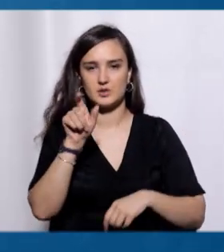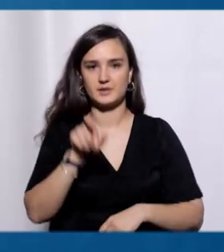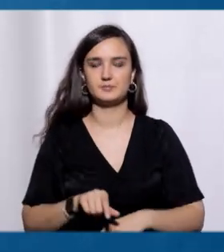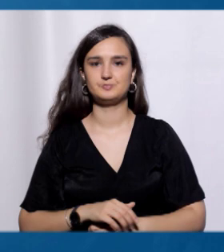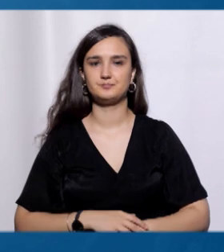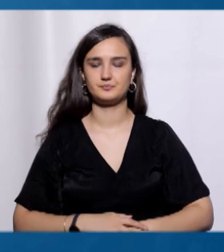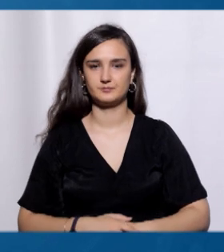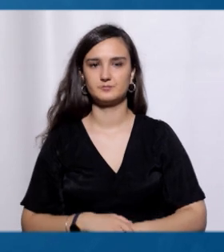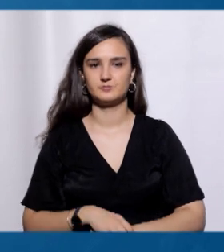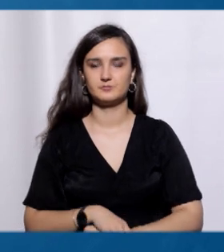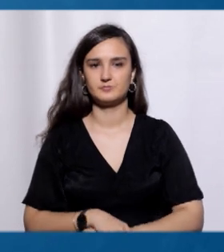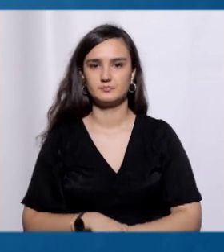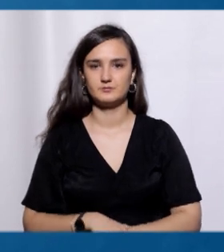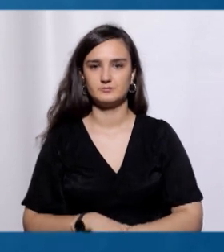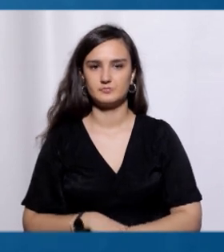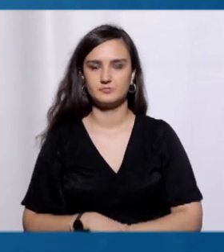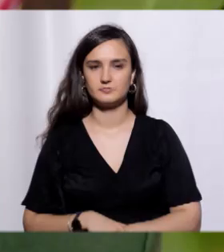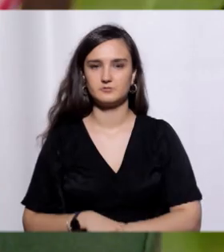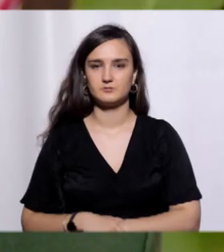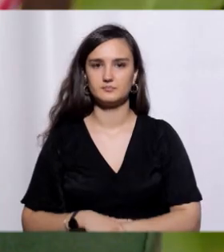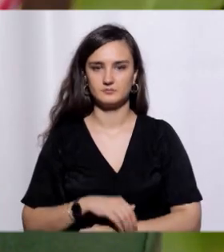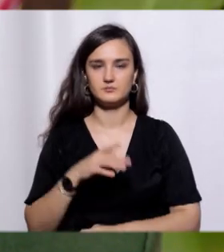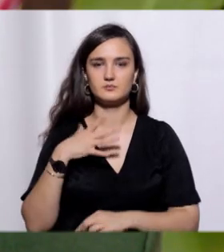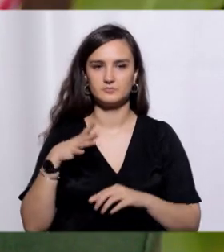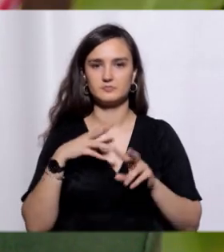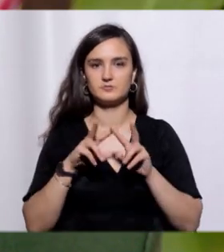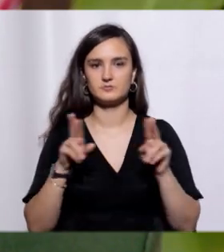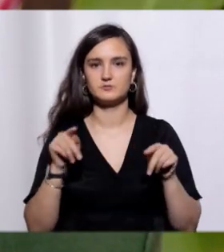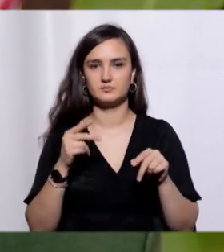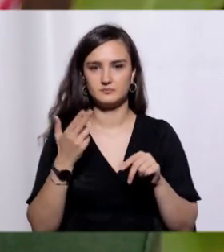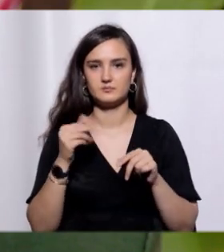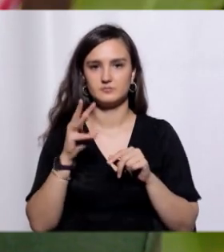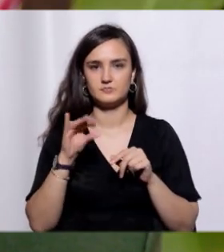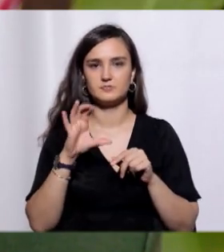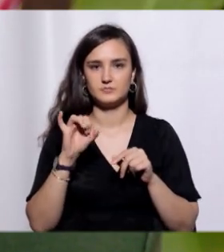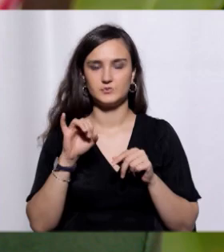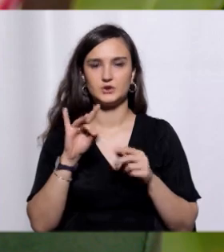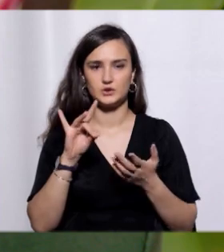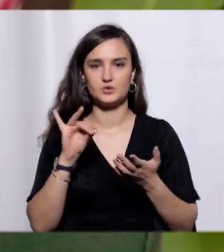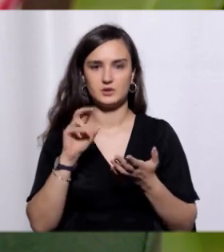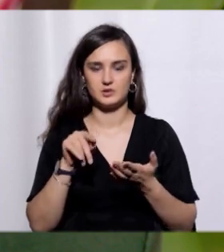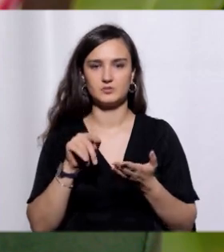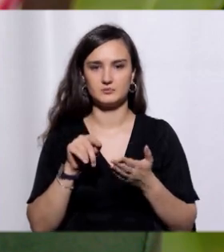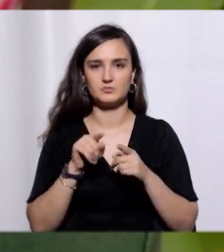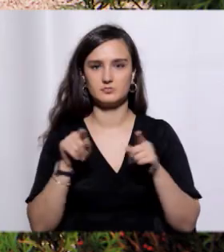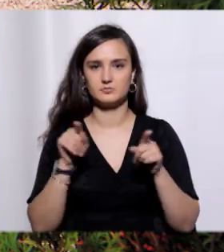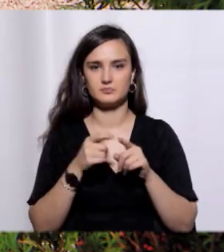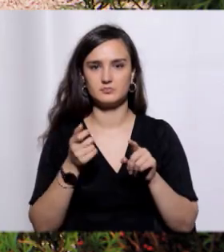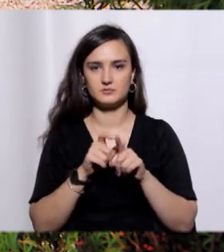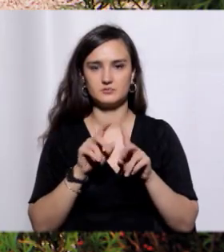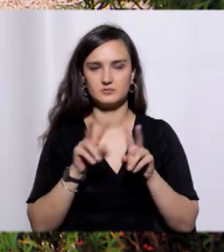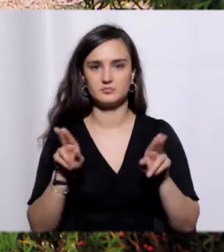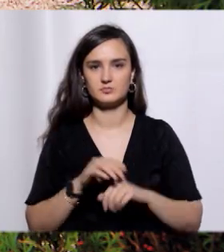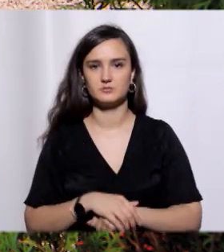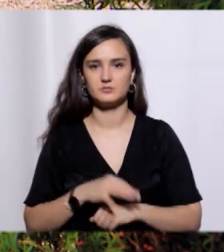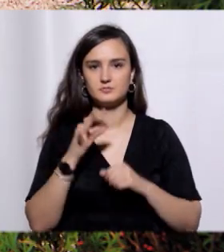the word. Yes, and it sounds exactly the same in Georgian, I think. Missionary. That is very similar.